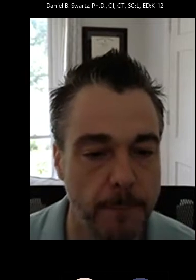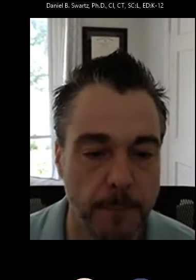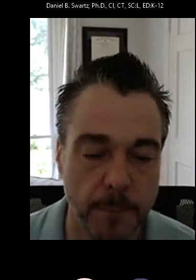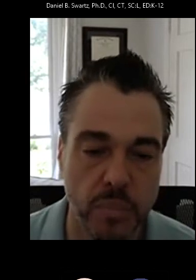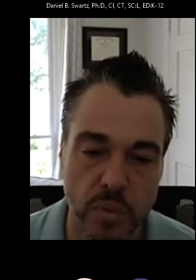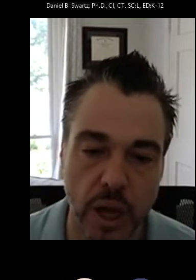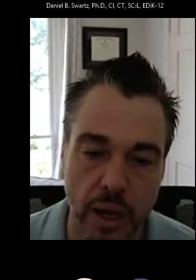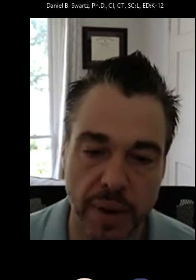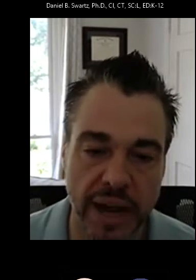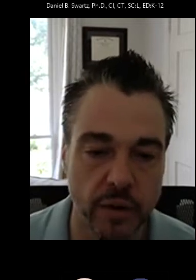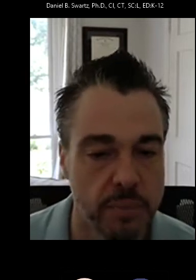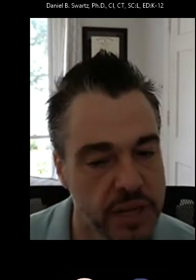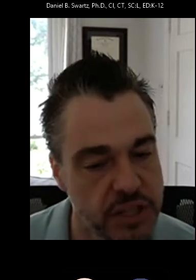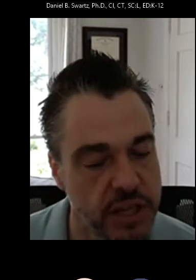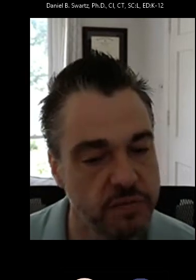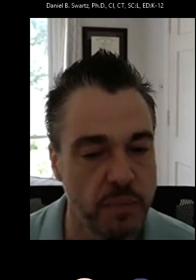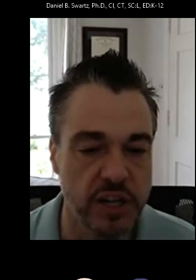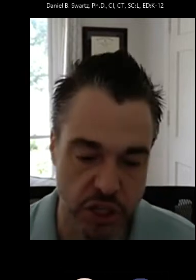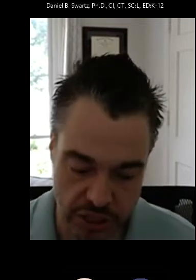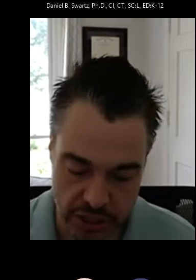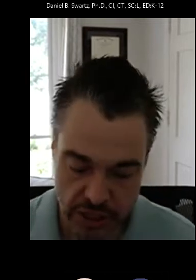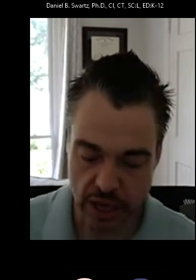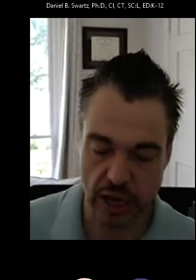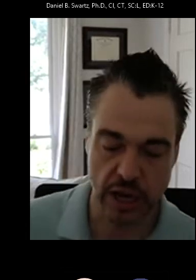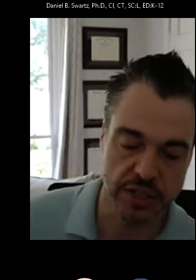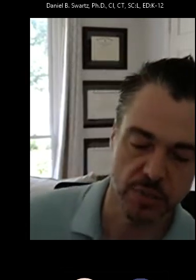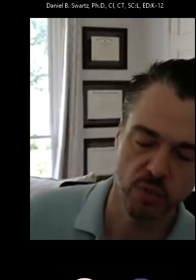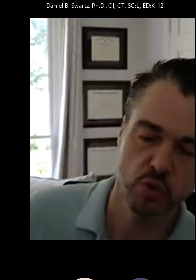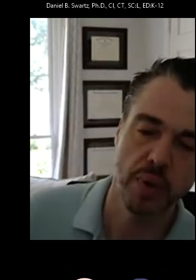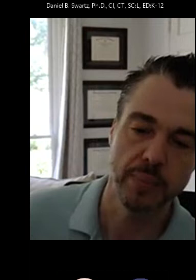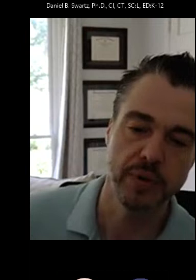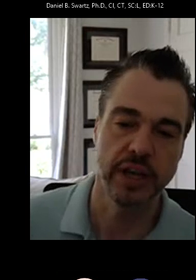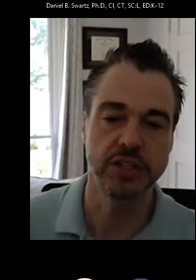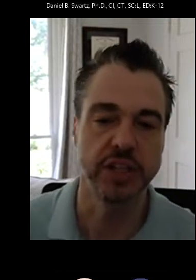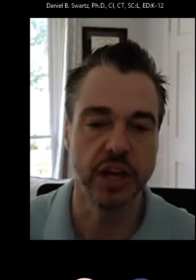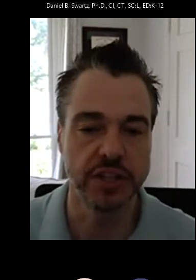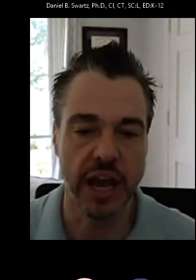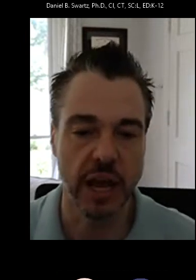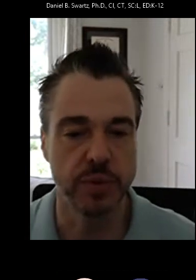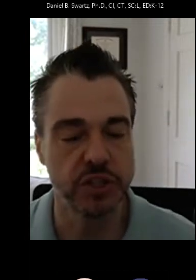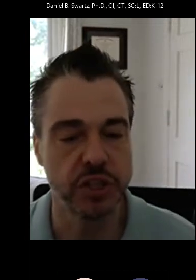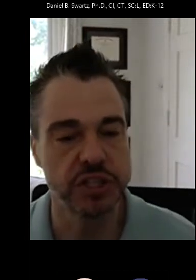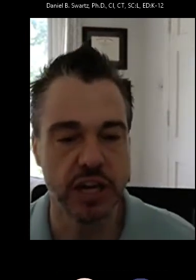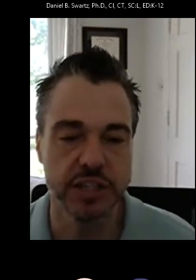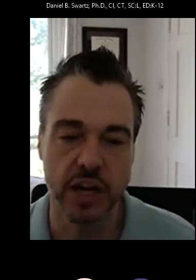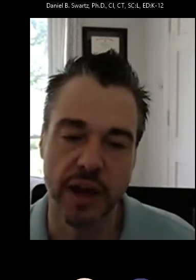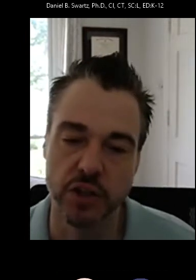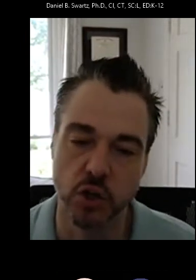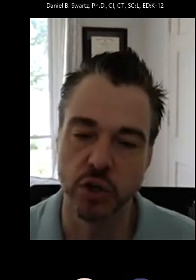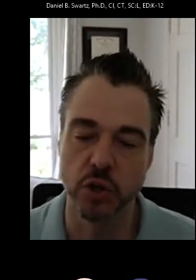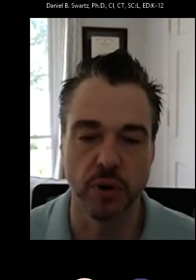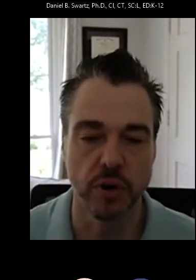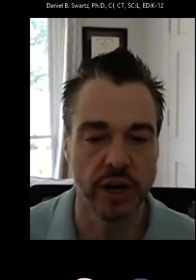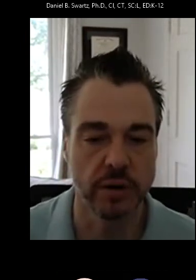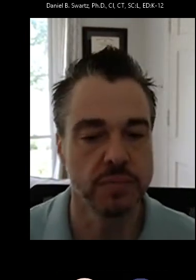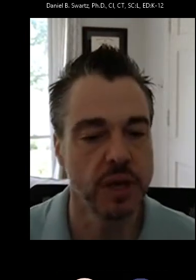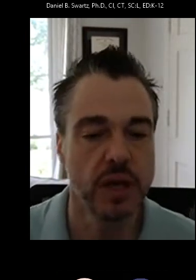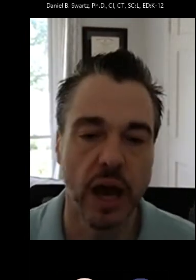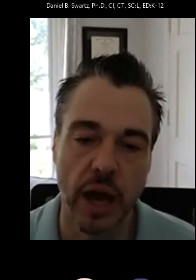some background basic information, some of which will populate to the other tabs, but it's going to tell us all about you